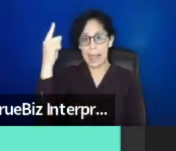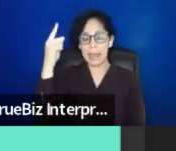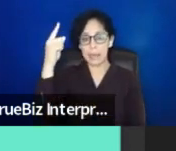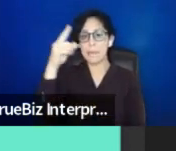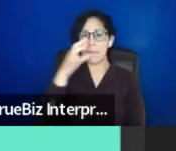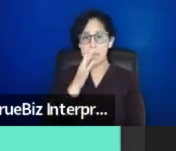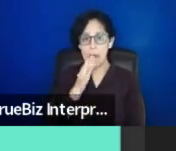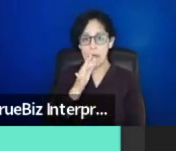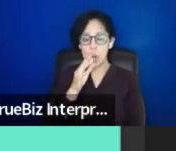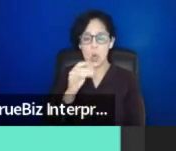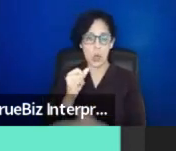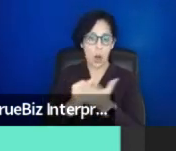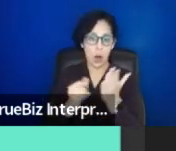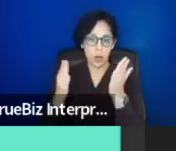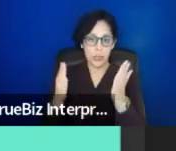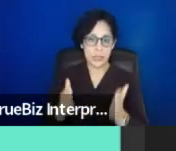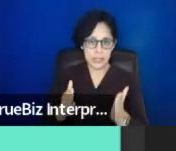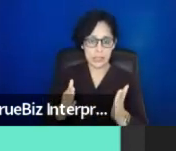mother artist